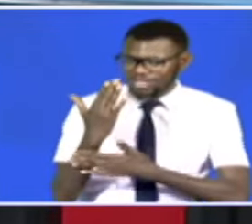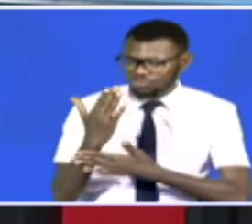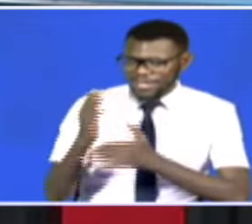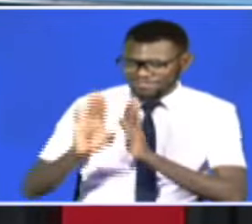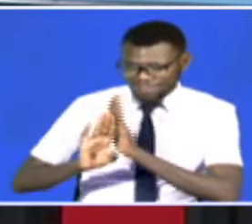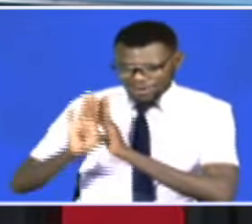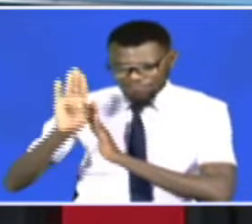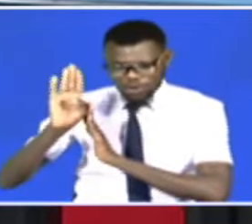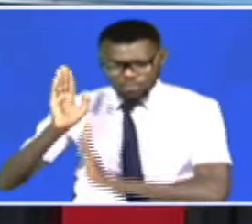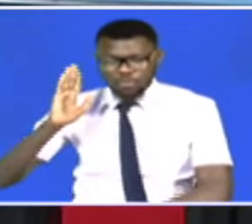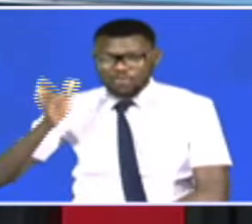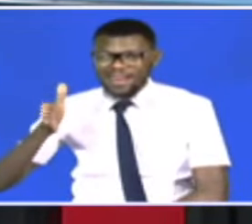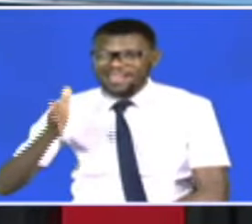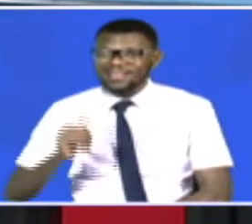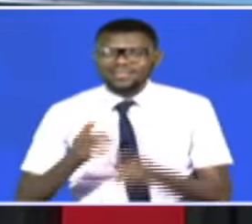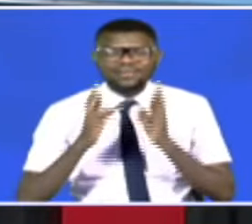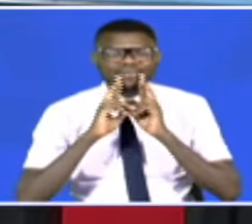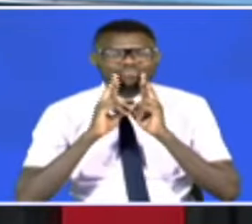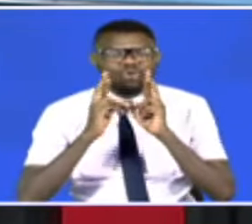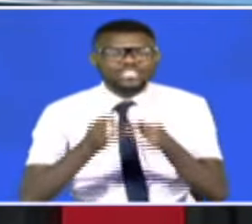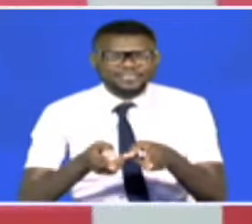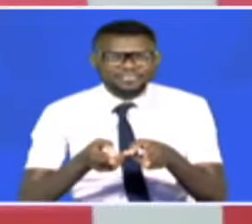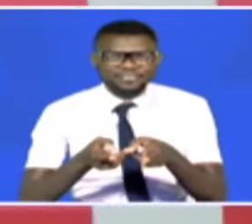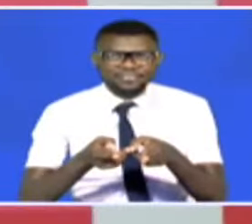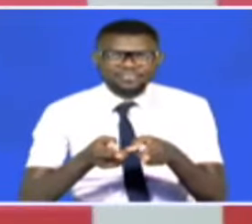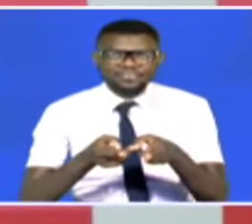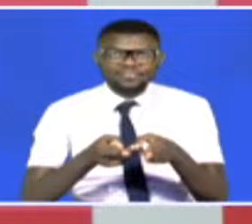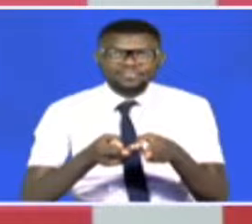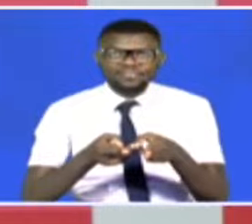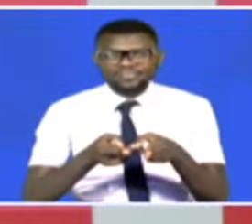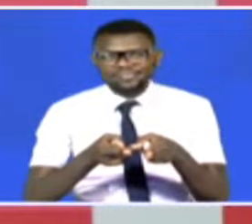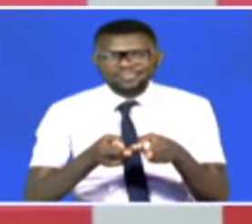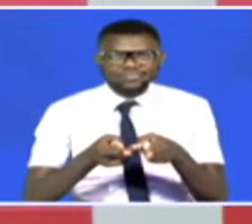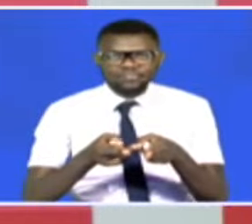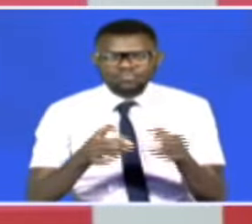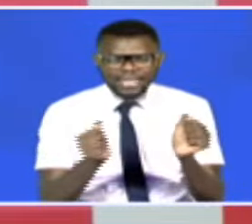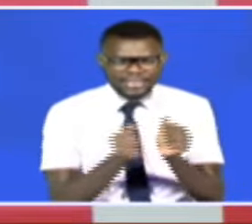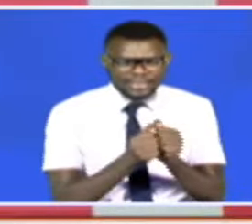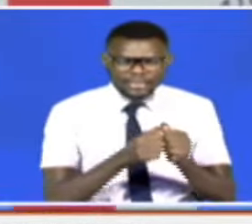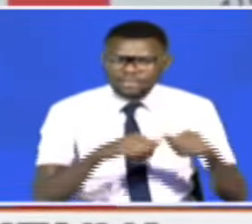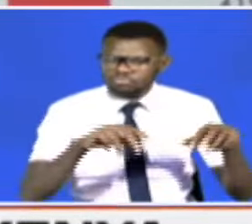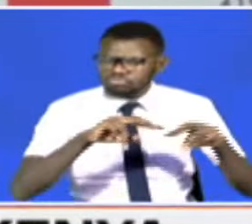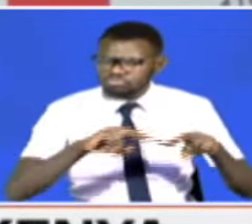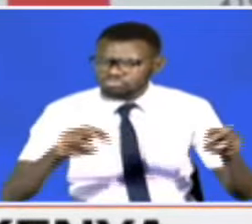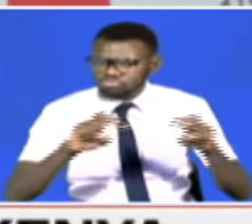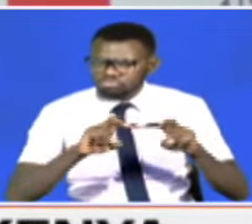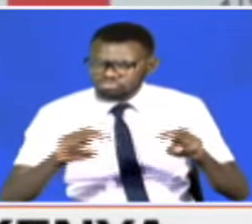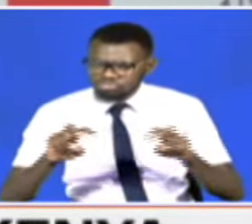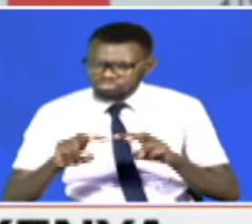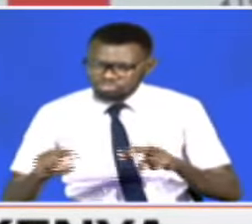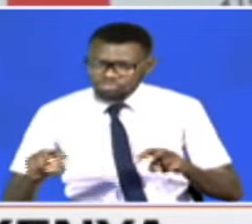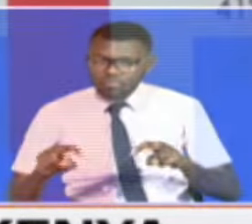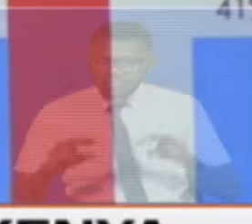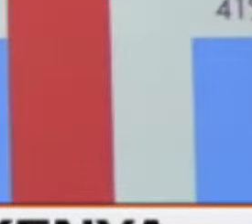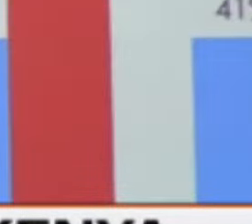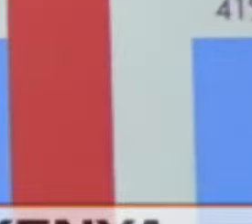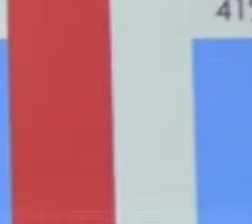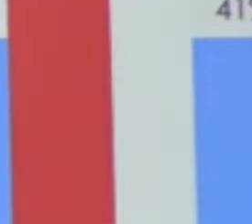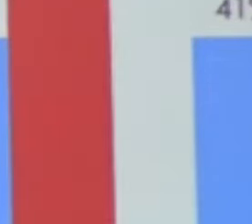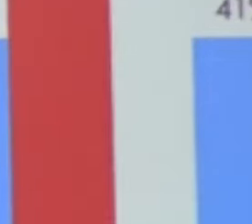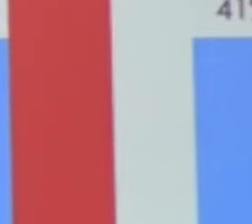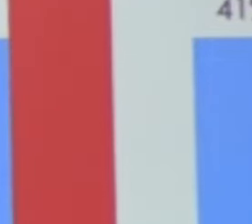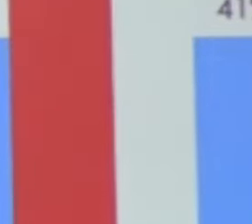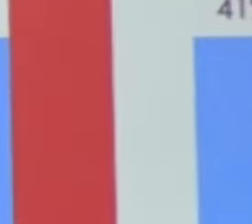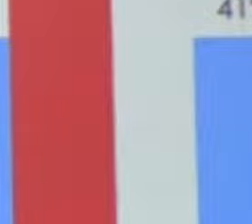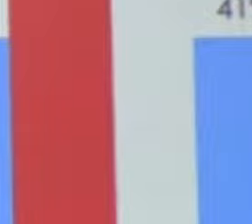a report released of the round 10 survey done in conjunction between the University of Nairobi Institute